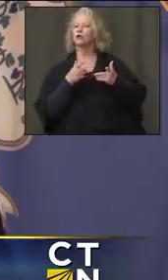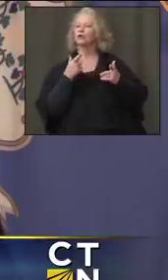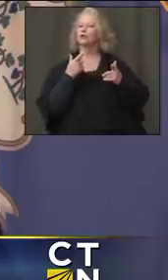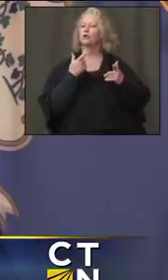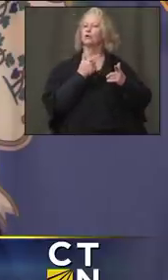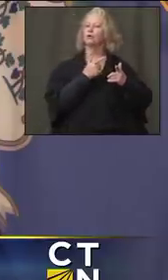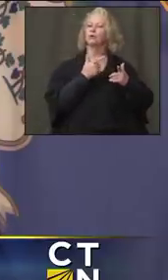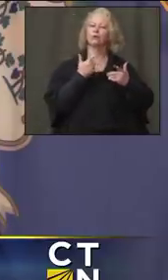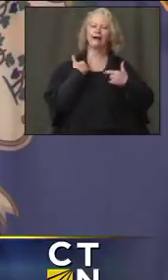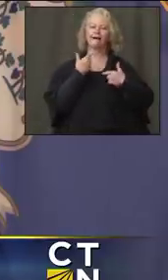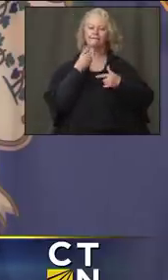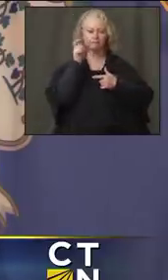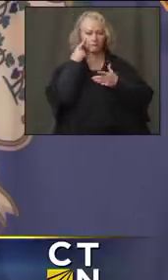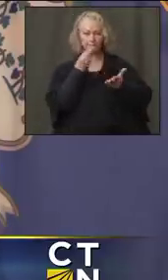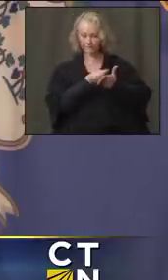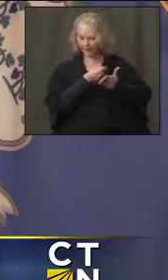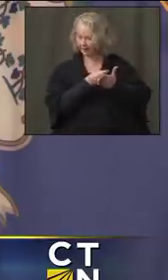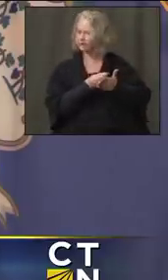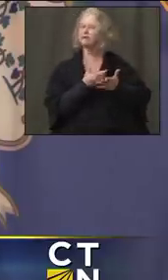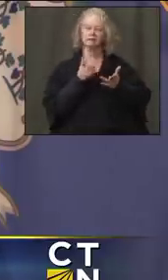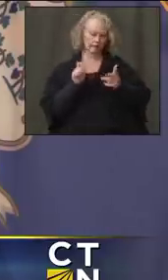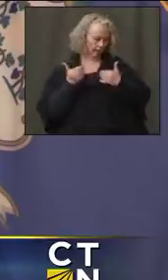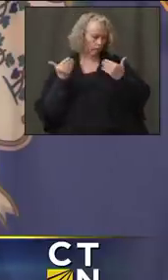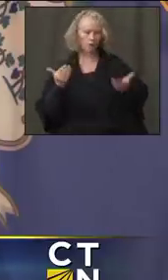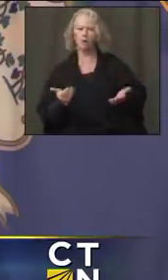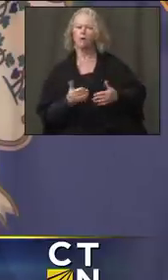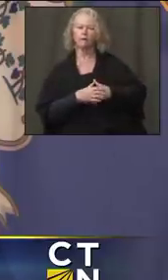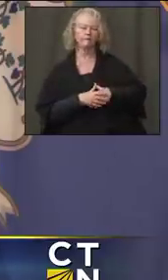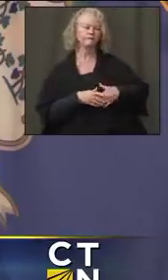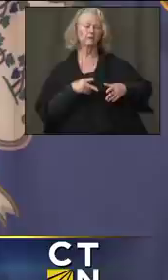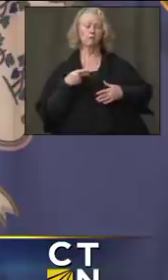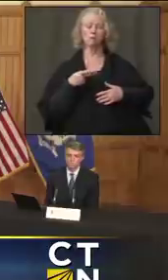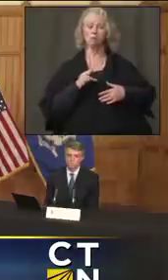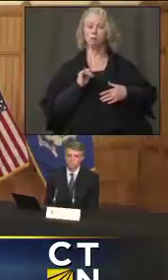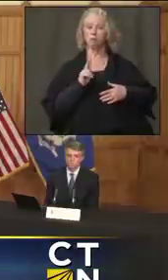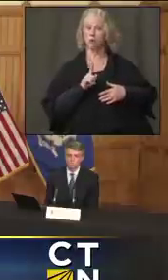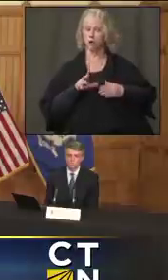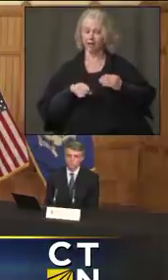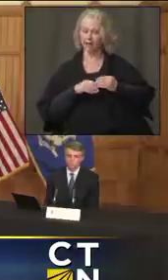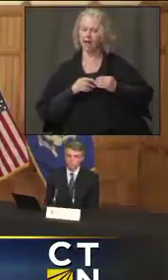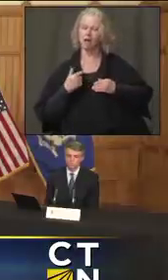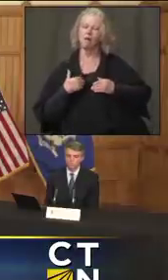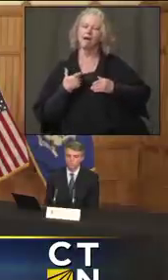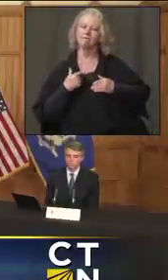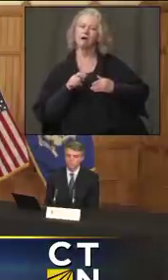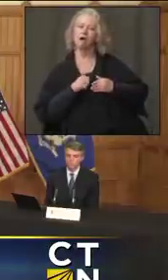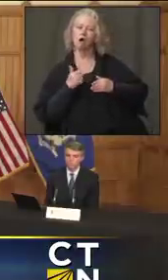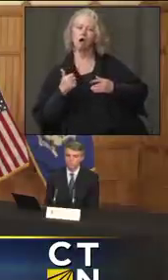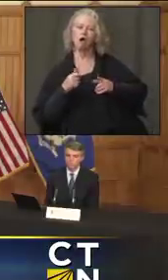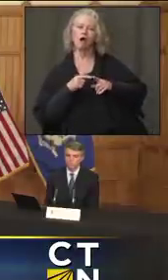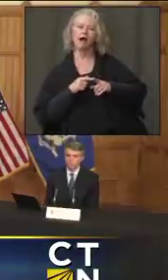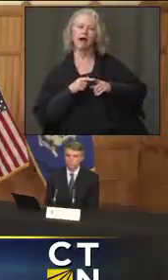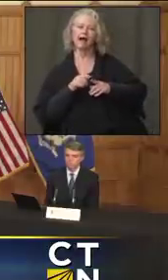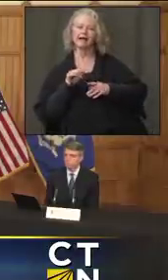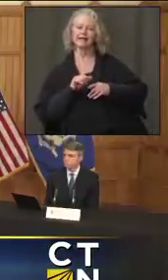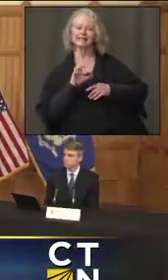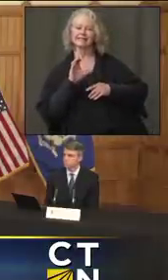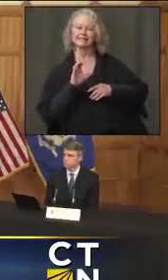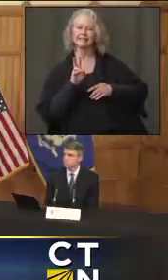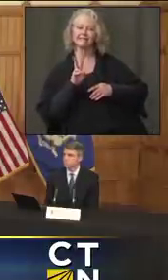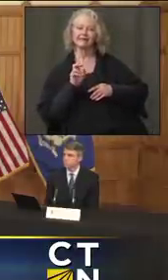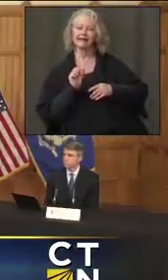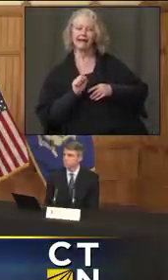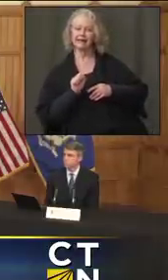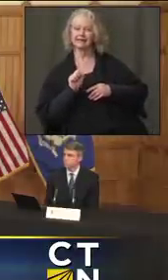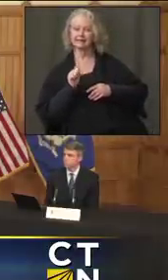But we're going to take care of you. We want you to get tested. And I'll also add that we have additional capacity at the CVS Abbott Lab site in New